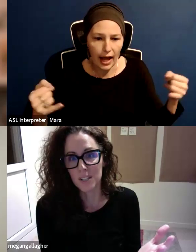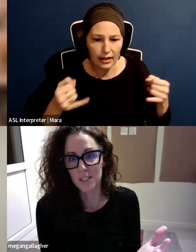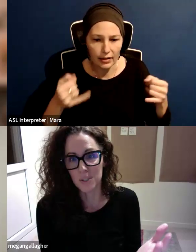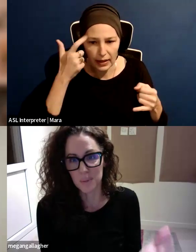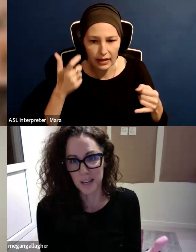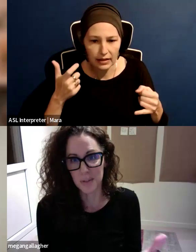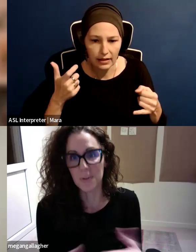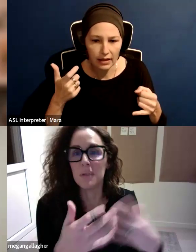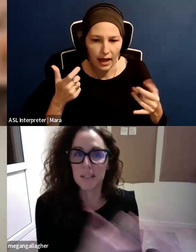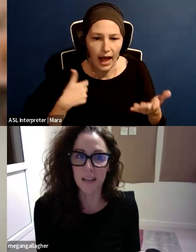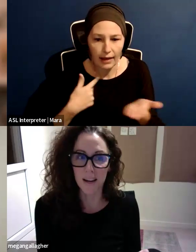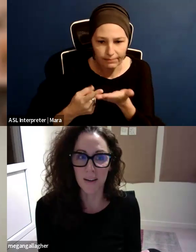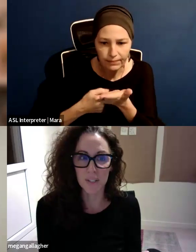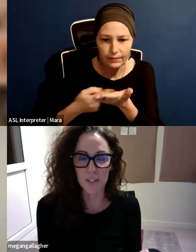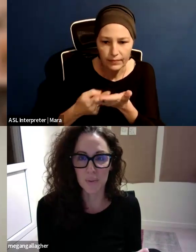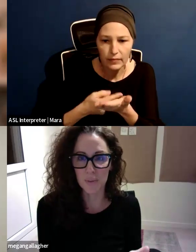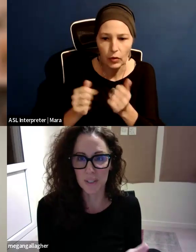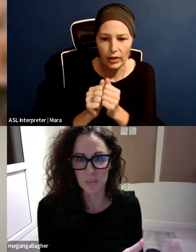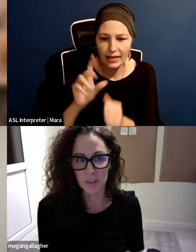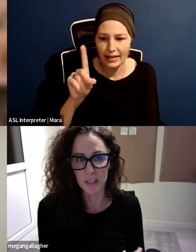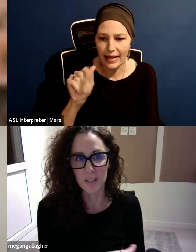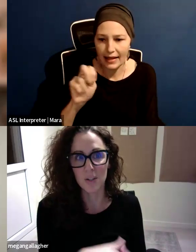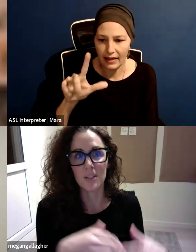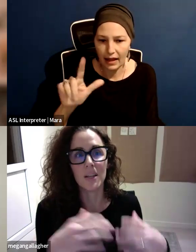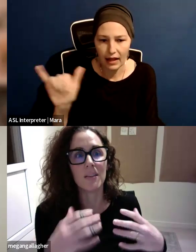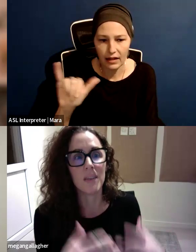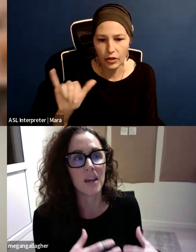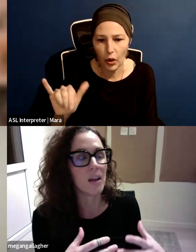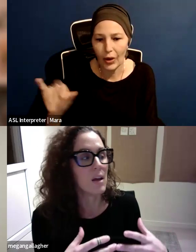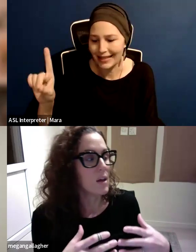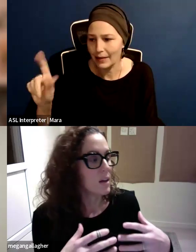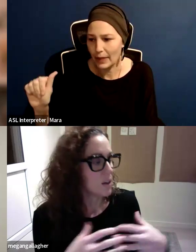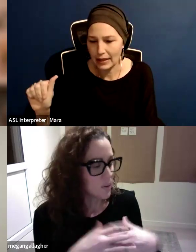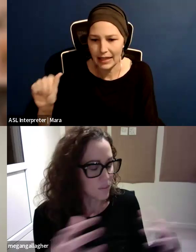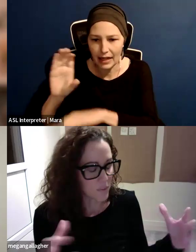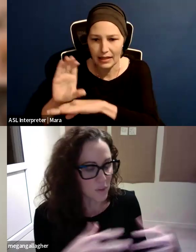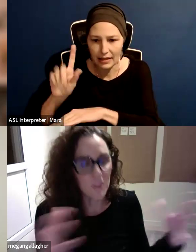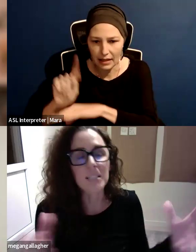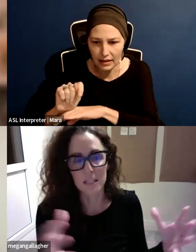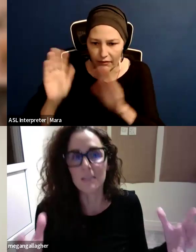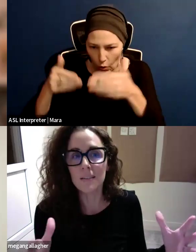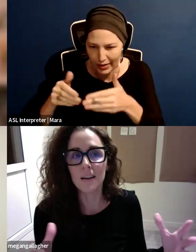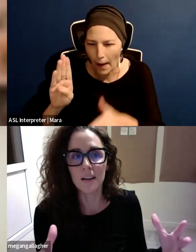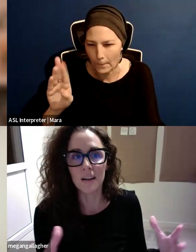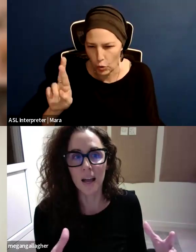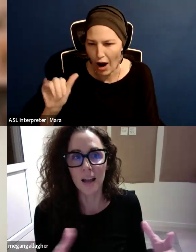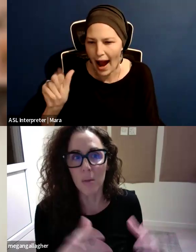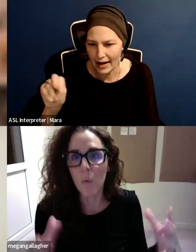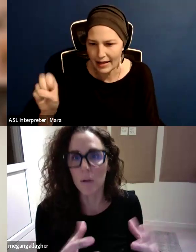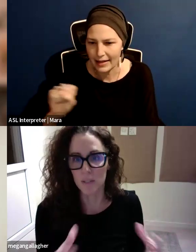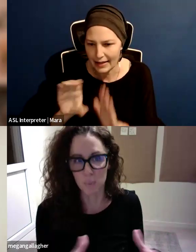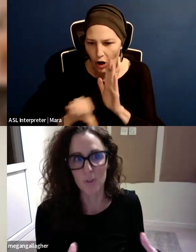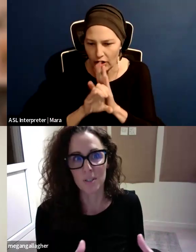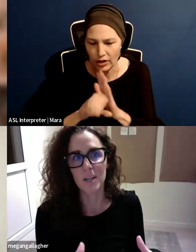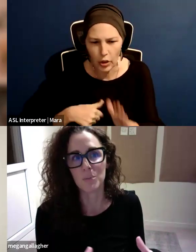had conversations with Daniel and because I had conversations with a disability consultant, and they, you listen